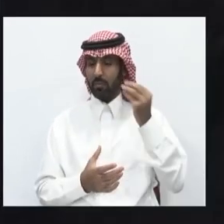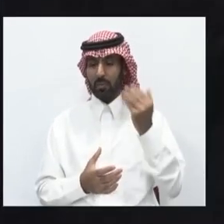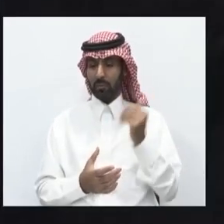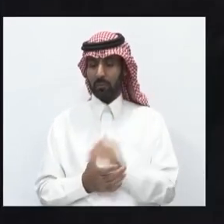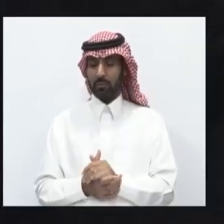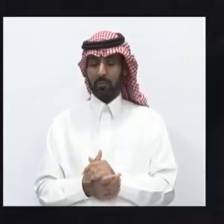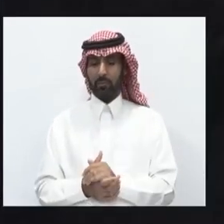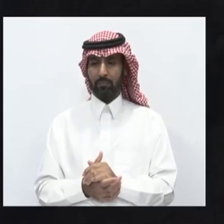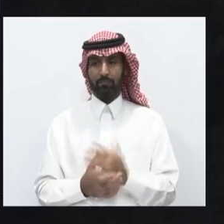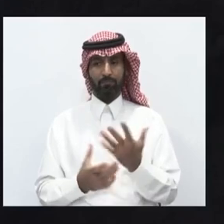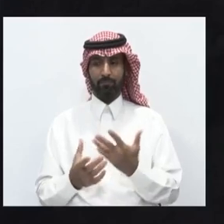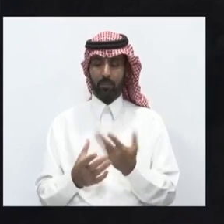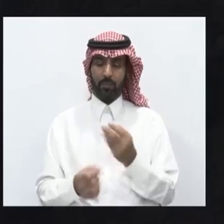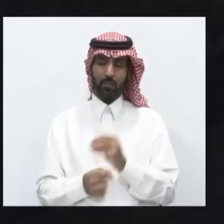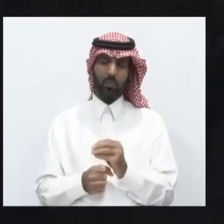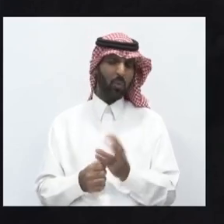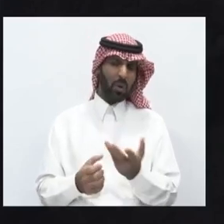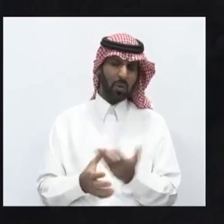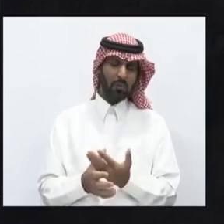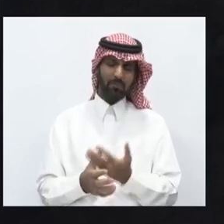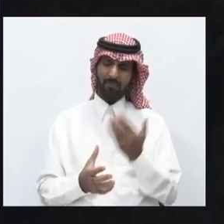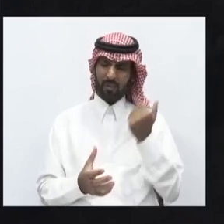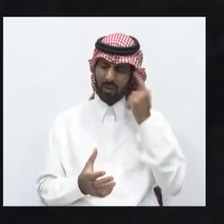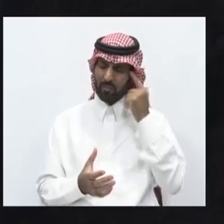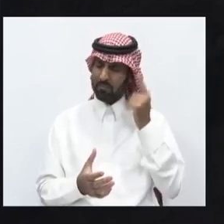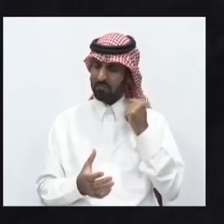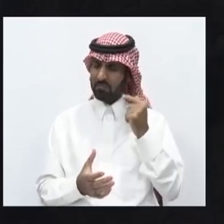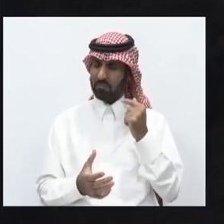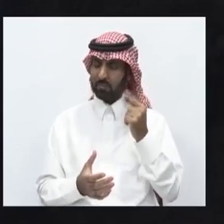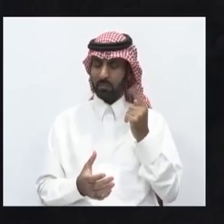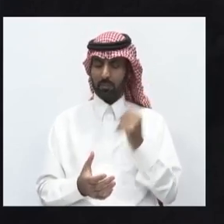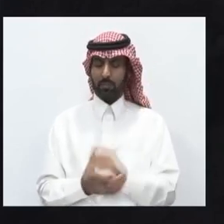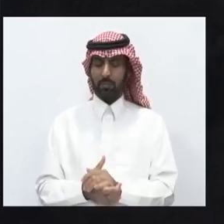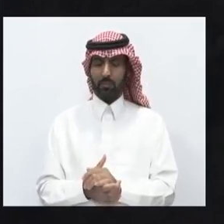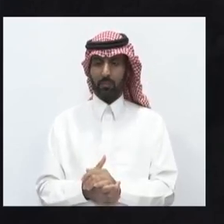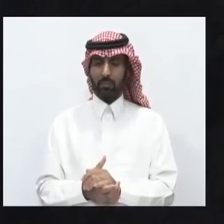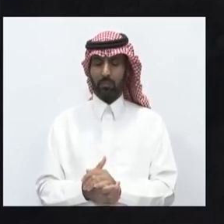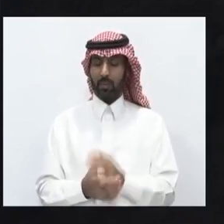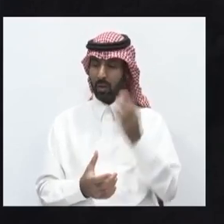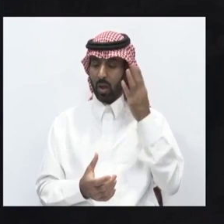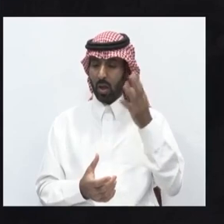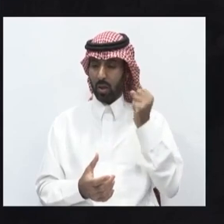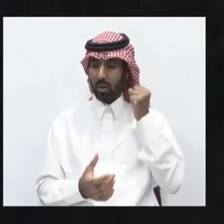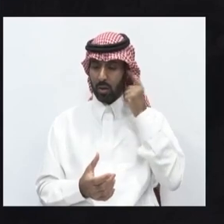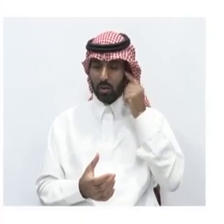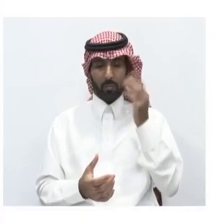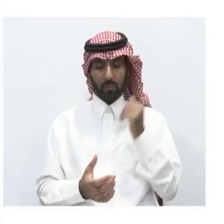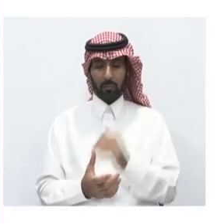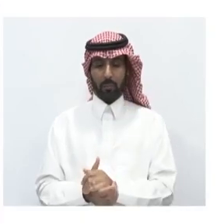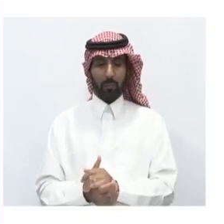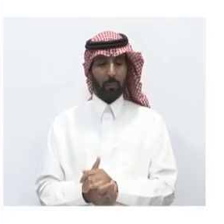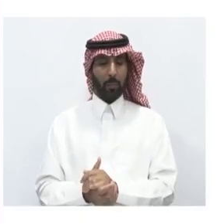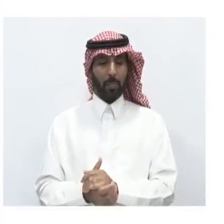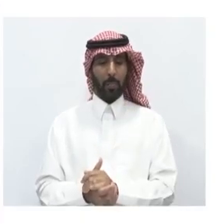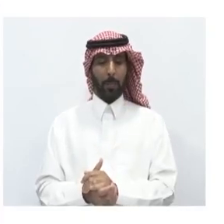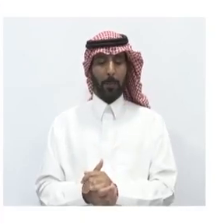something, someone is trying to explain something to you, you say, I don't get it. I don't understand what you're saying.